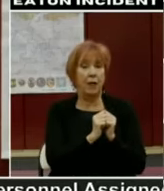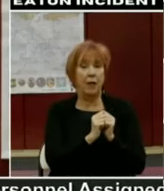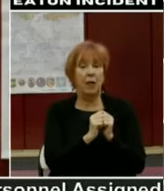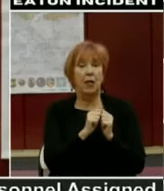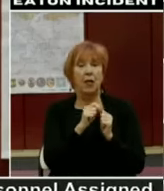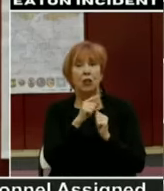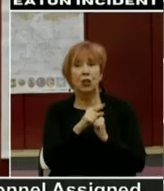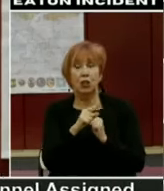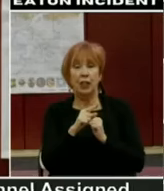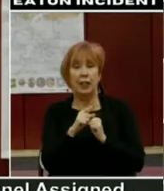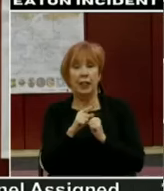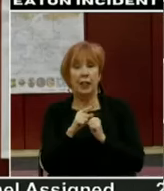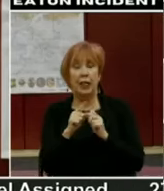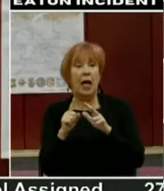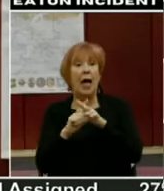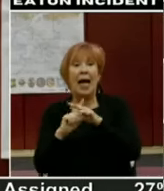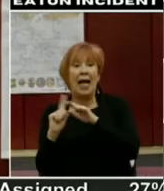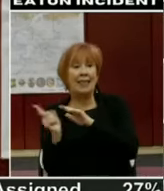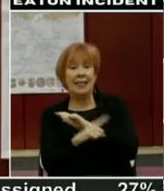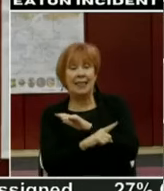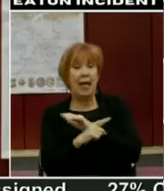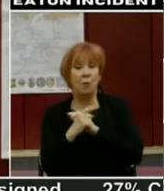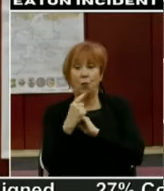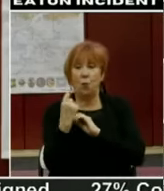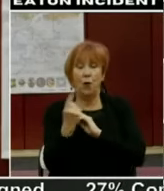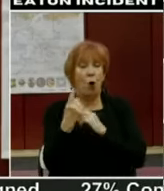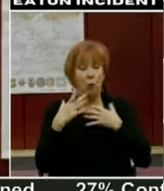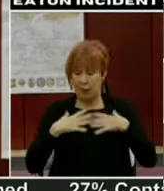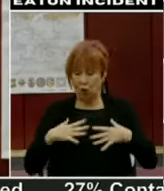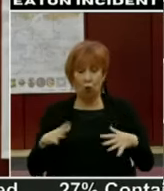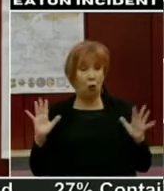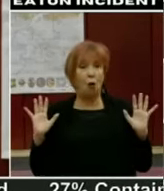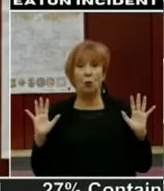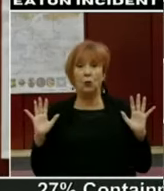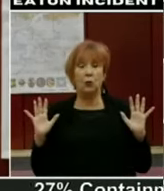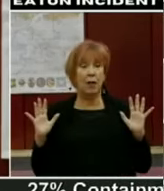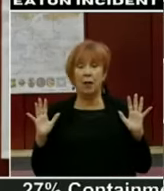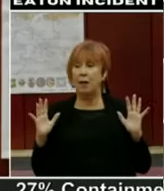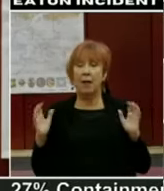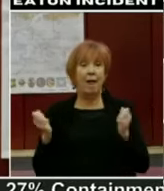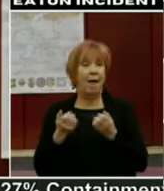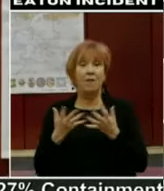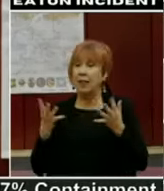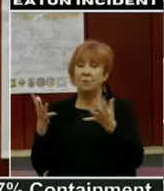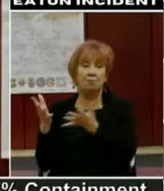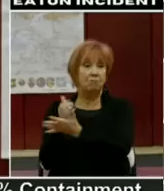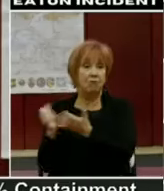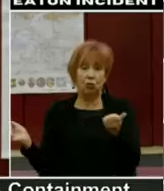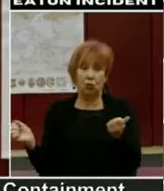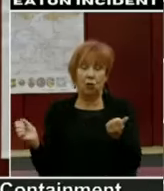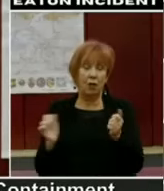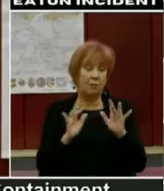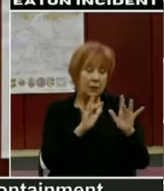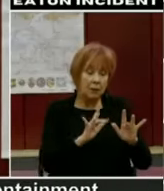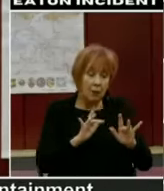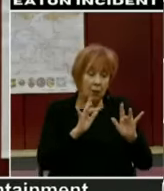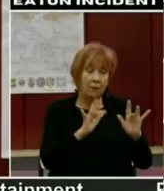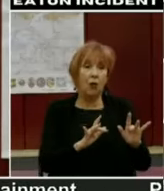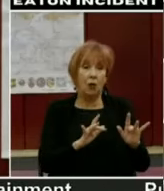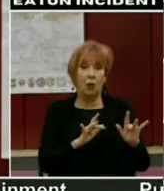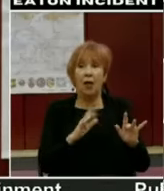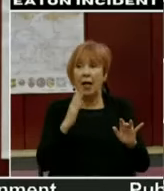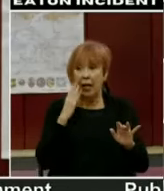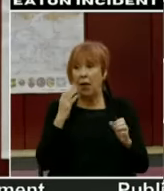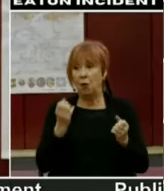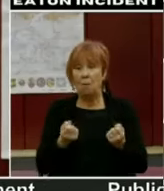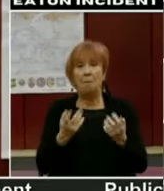Altadena with the shirt on her back and her 2 dogs, and that was it. And I feel for her. I know many of you in the room are either going through